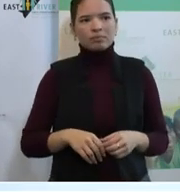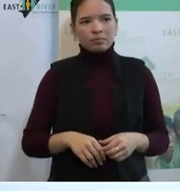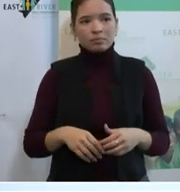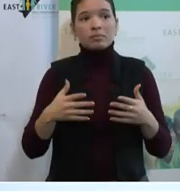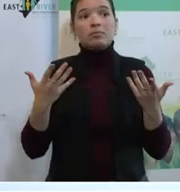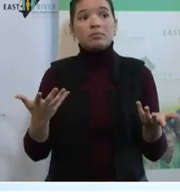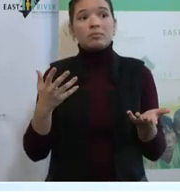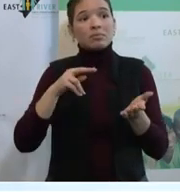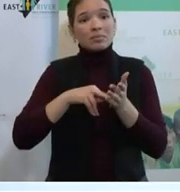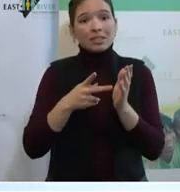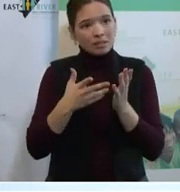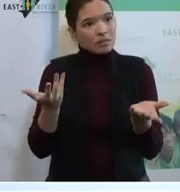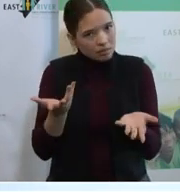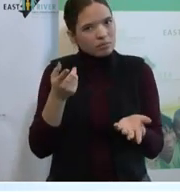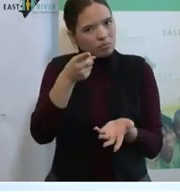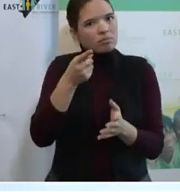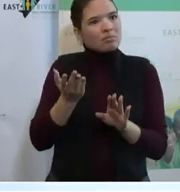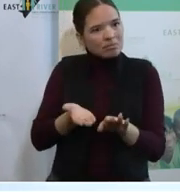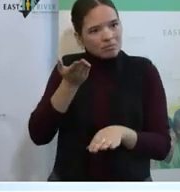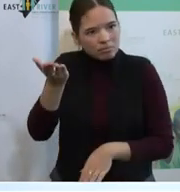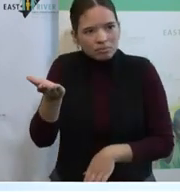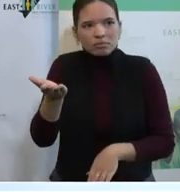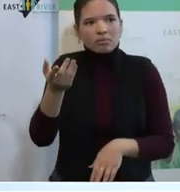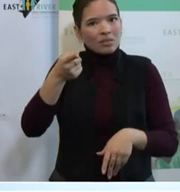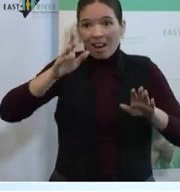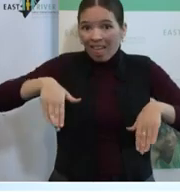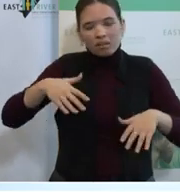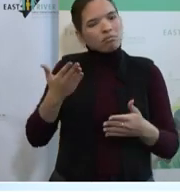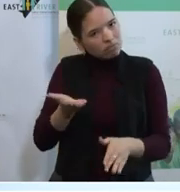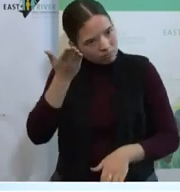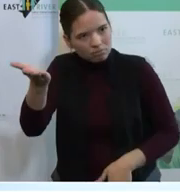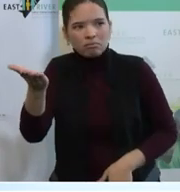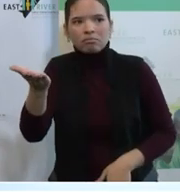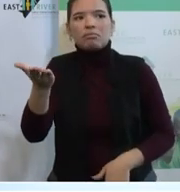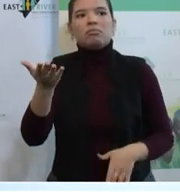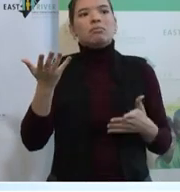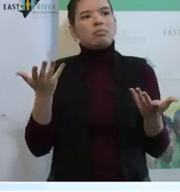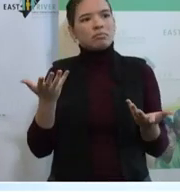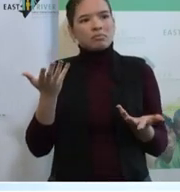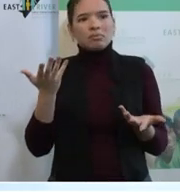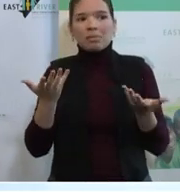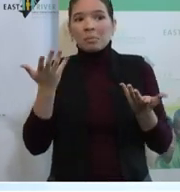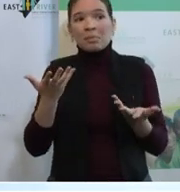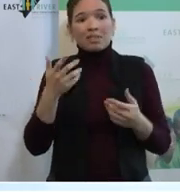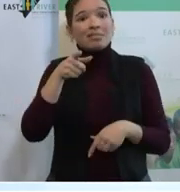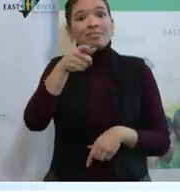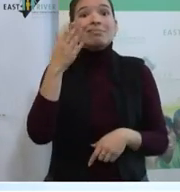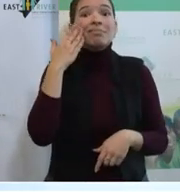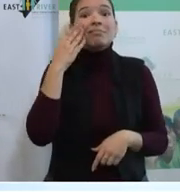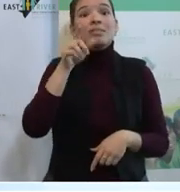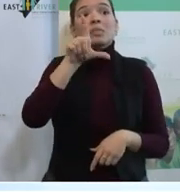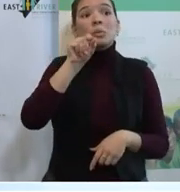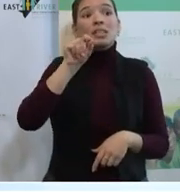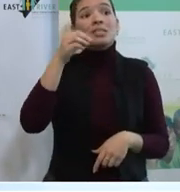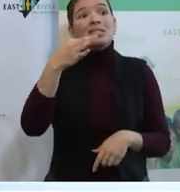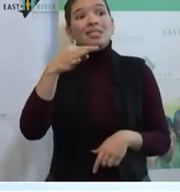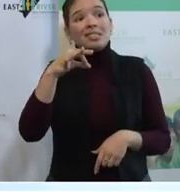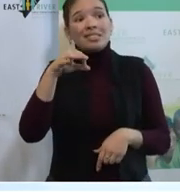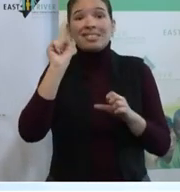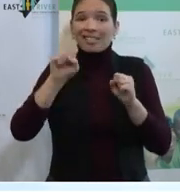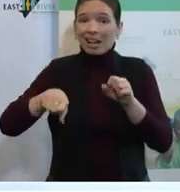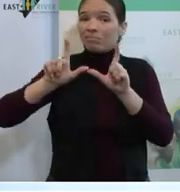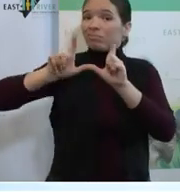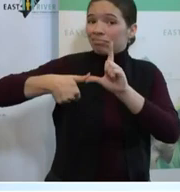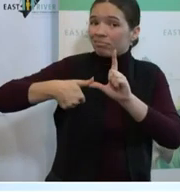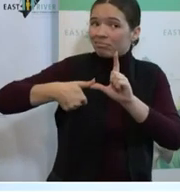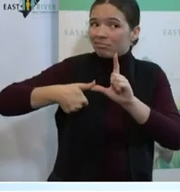If you really haven't filed in a while, your 2019 refunds are going to expire on April 18th. So we'll want to see you at one of our tax